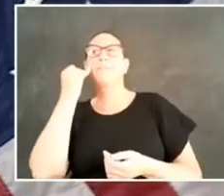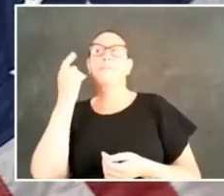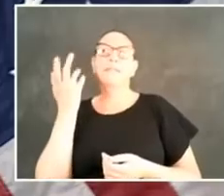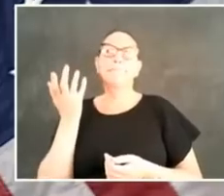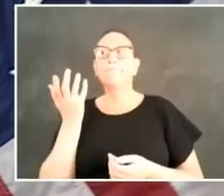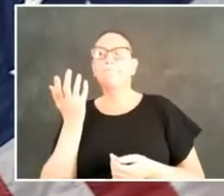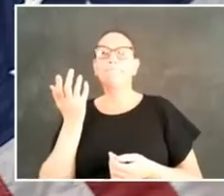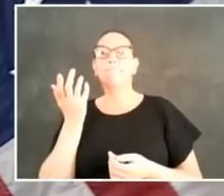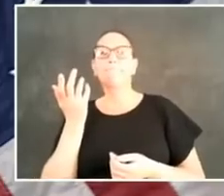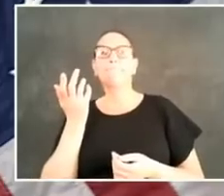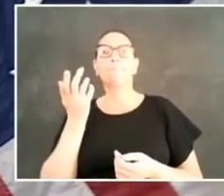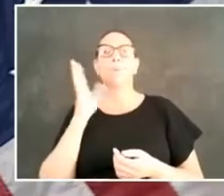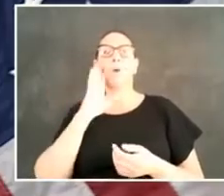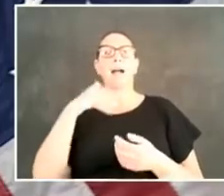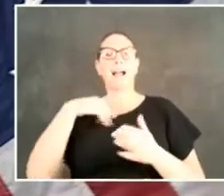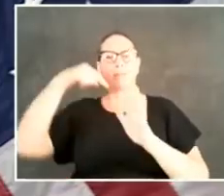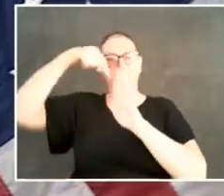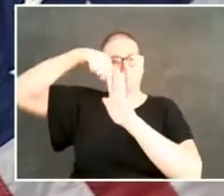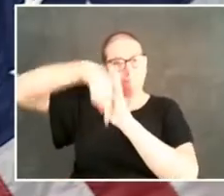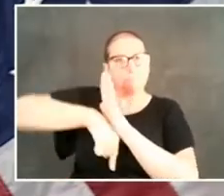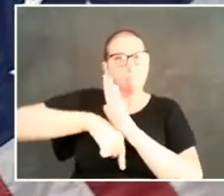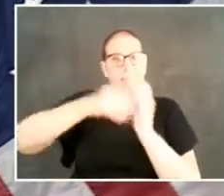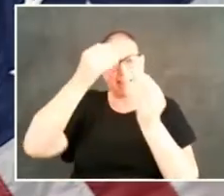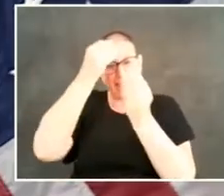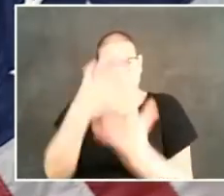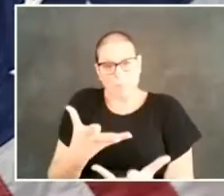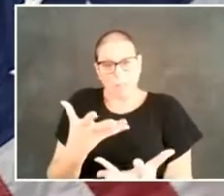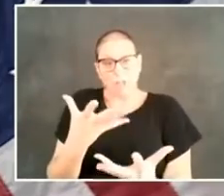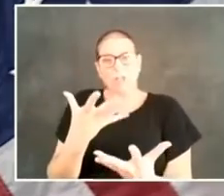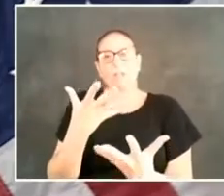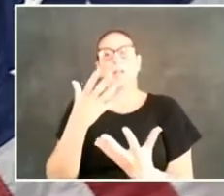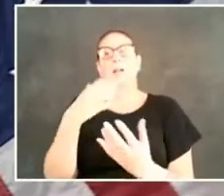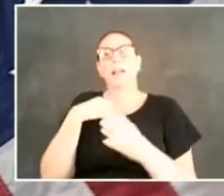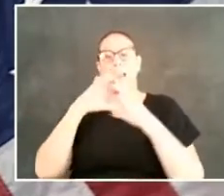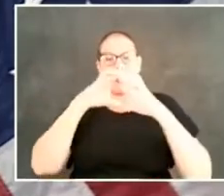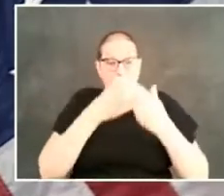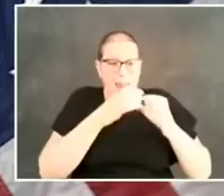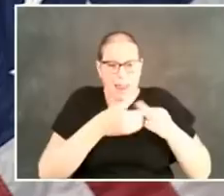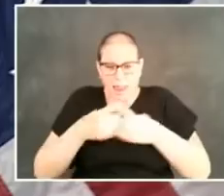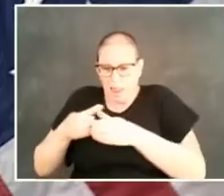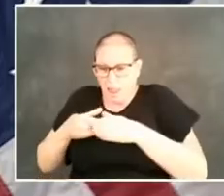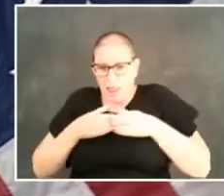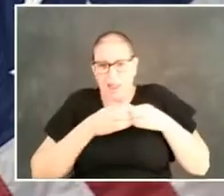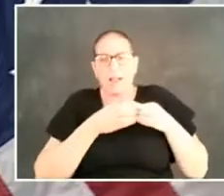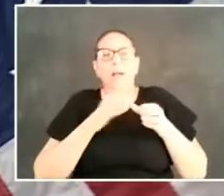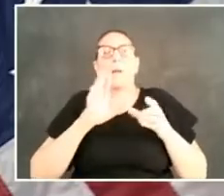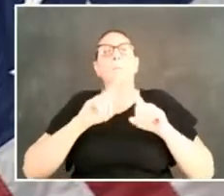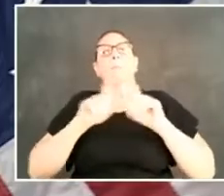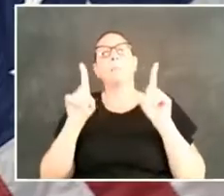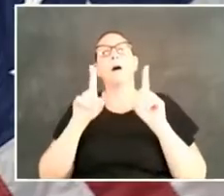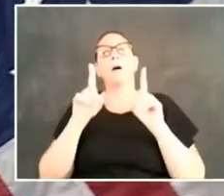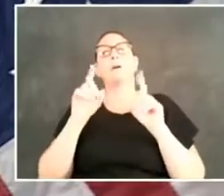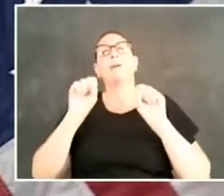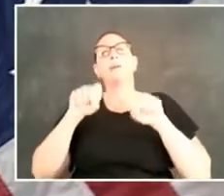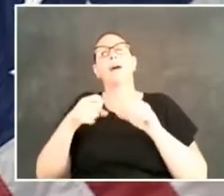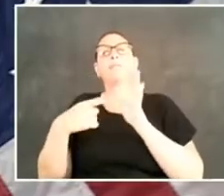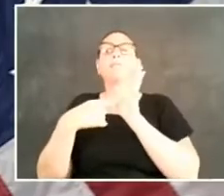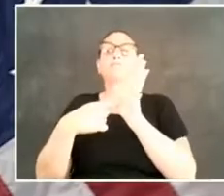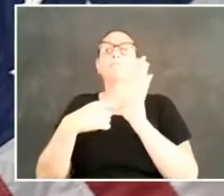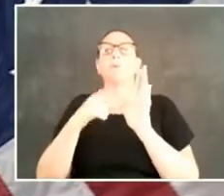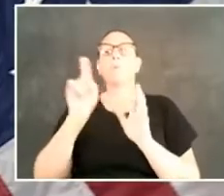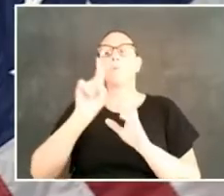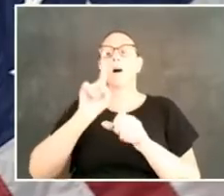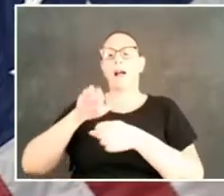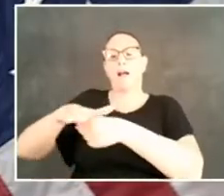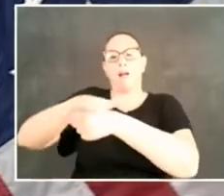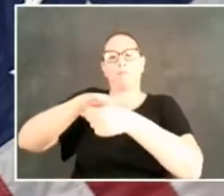But we can show you how the testing is growing neighborhood by neighborhood. But again, this is a very initial piece of